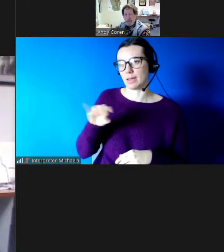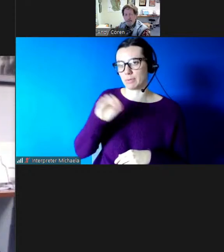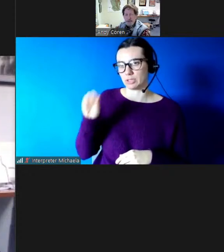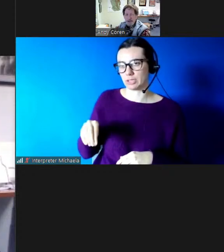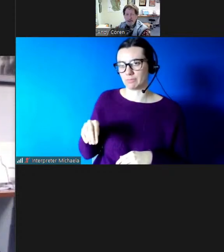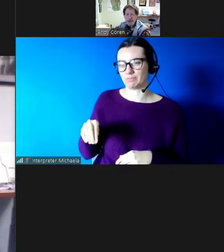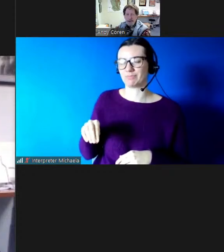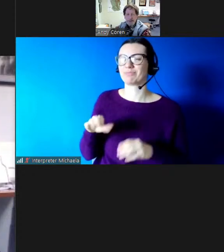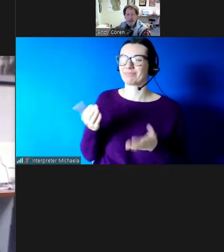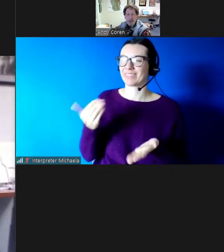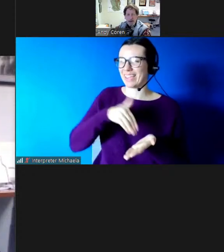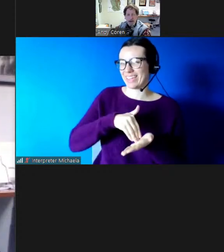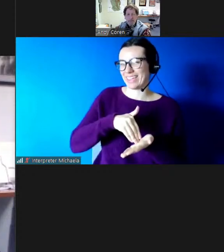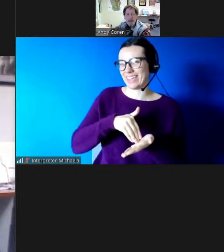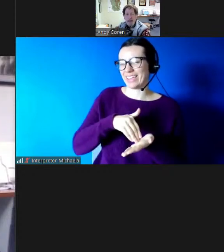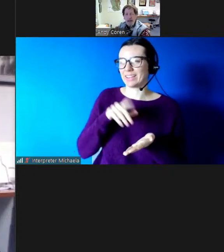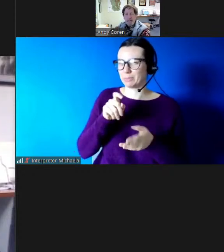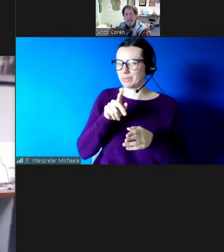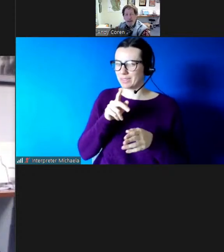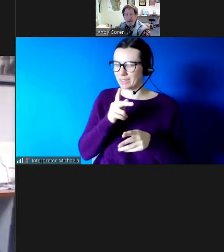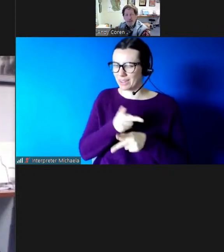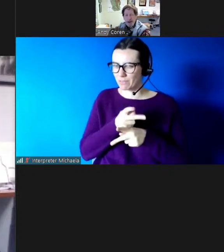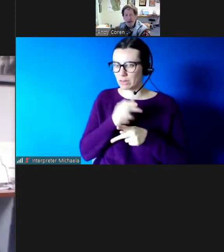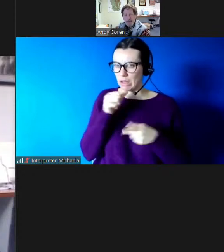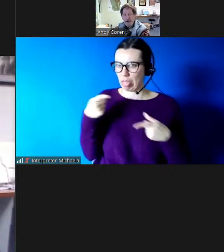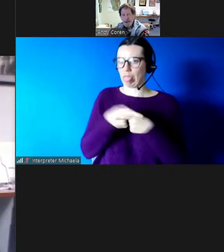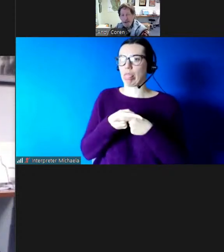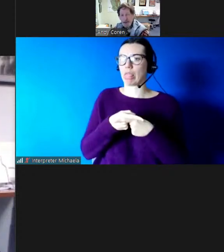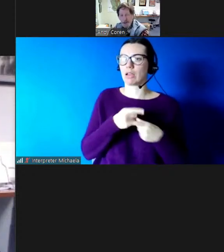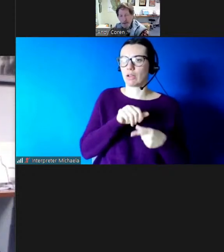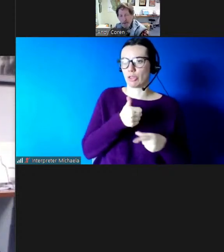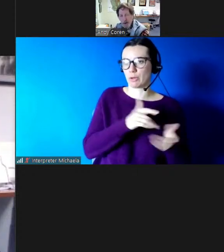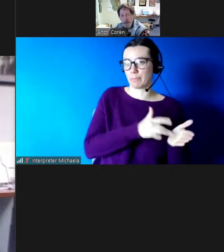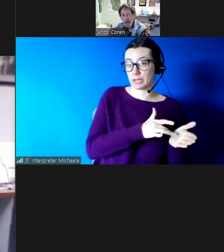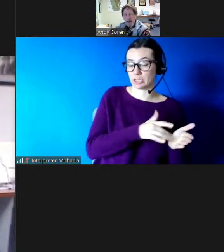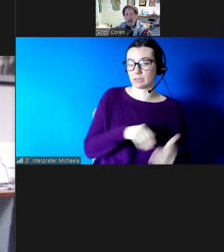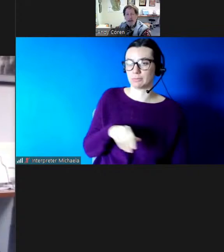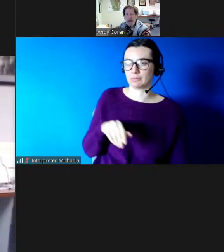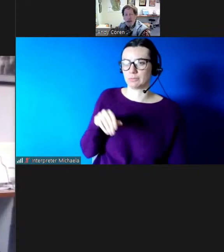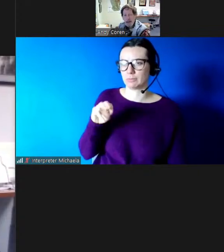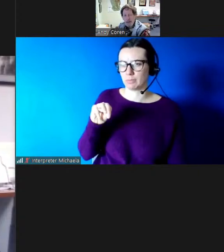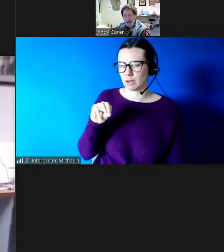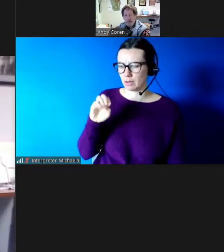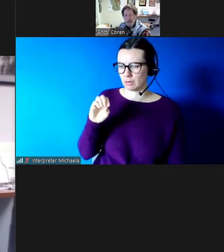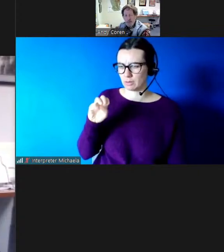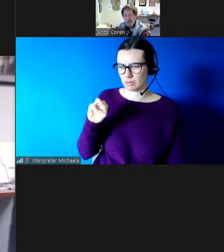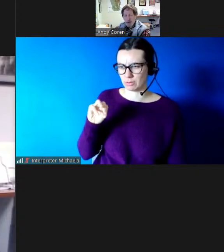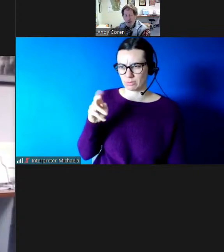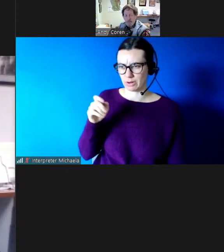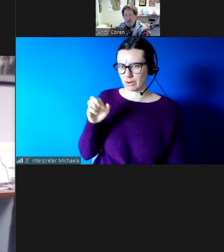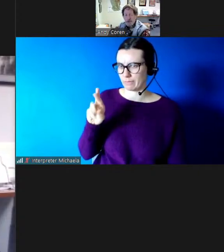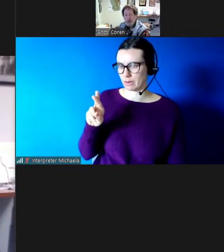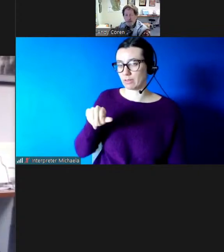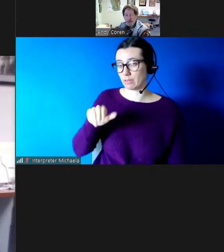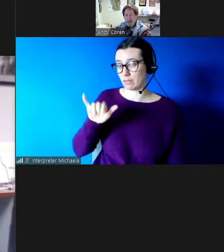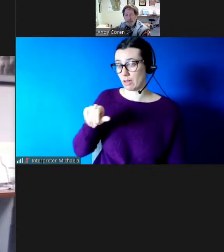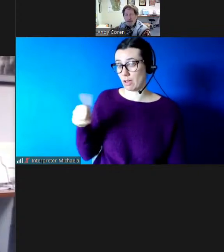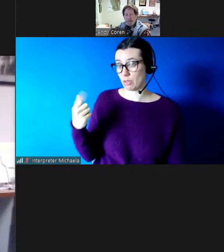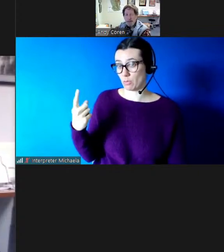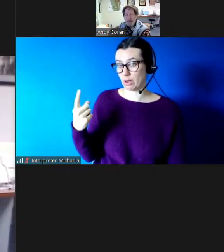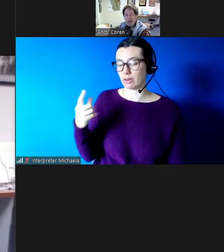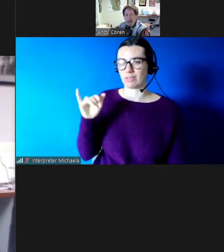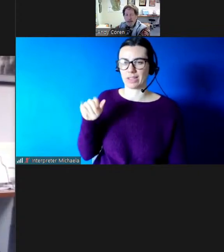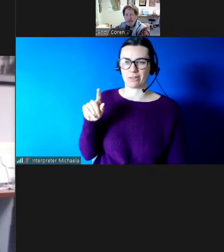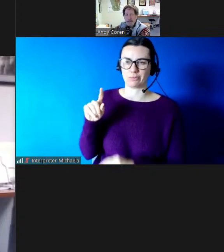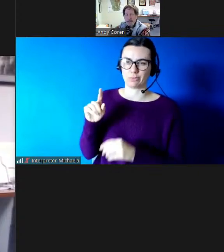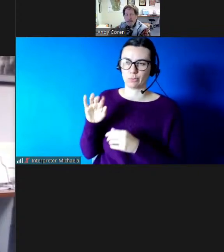again, physicians need to be aware of. Molnupiravir is another one. That was one of the first ones released,